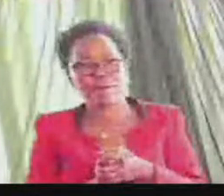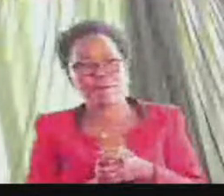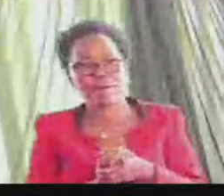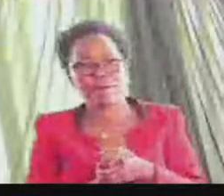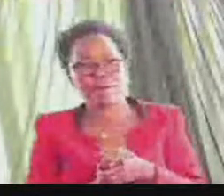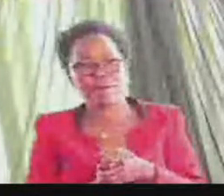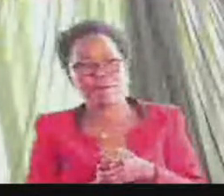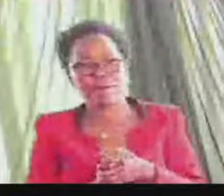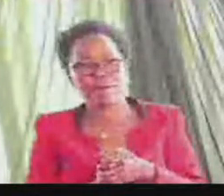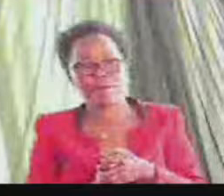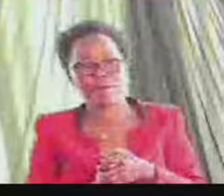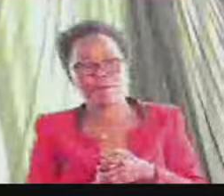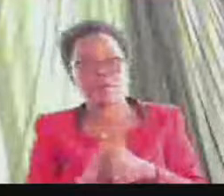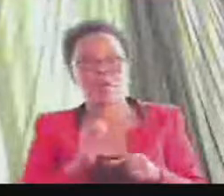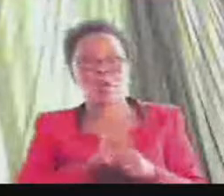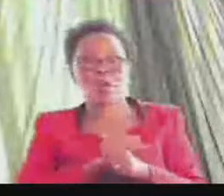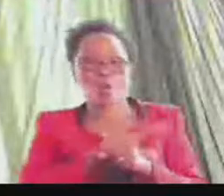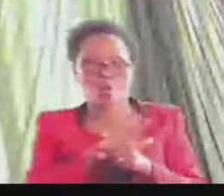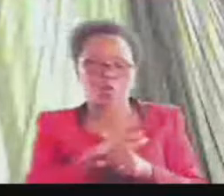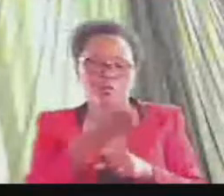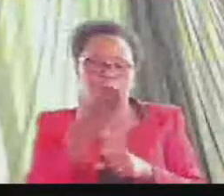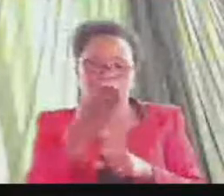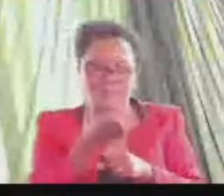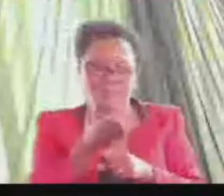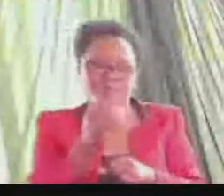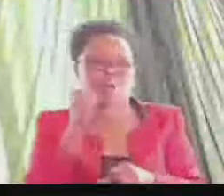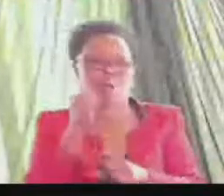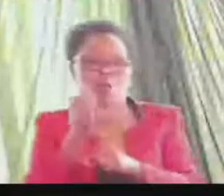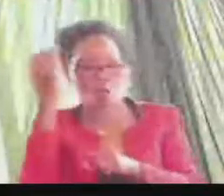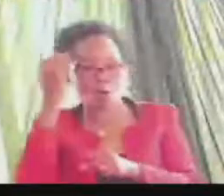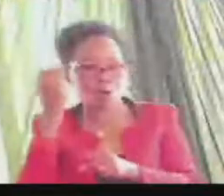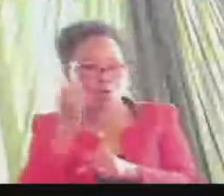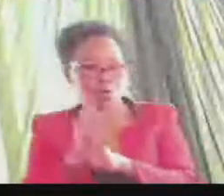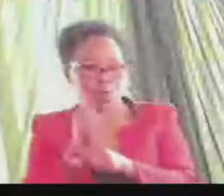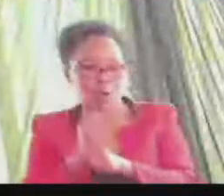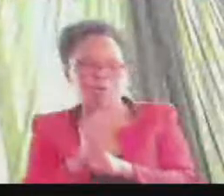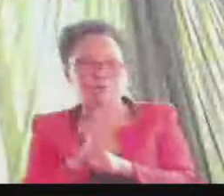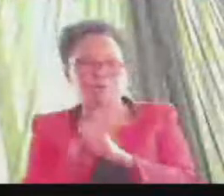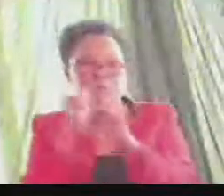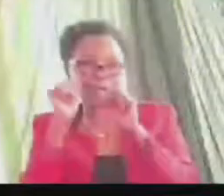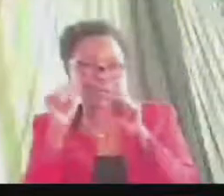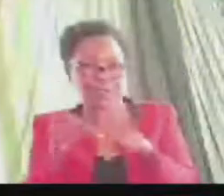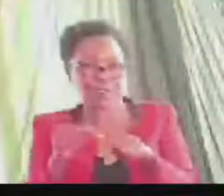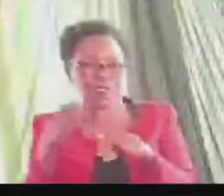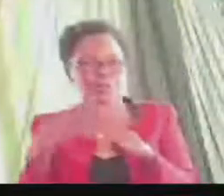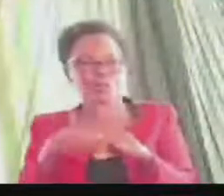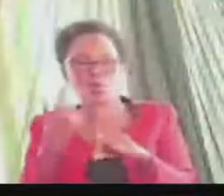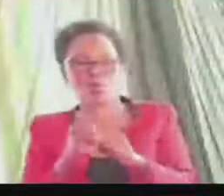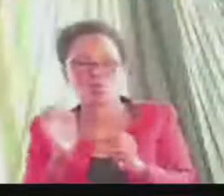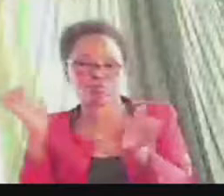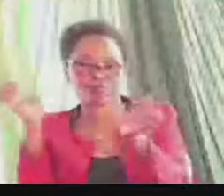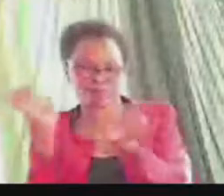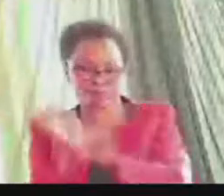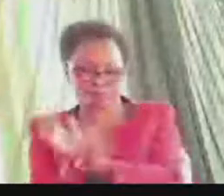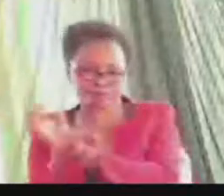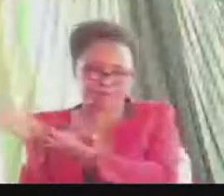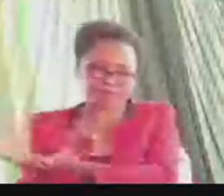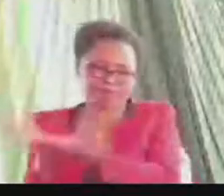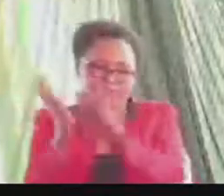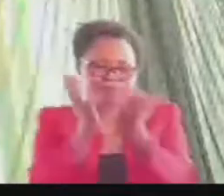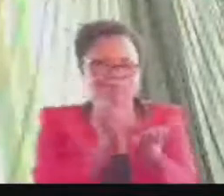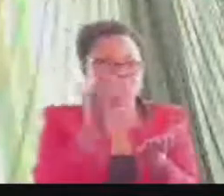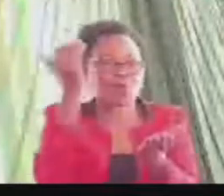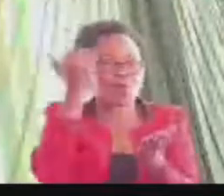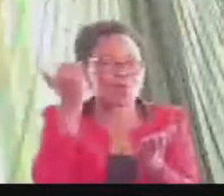We have had COVID, the courts are working, those arrested are taken to court. I